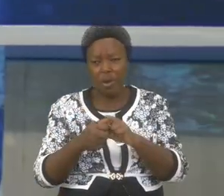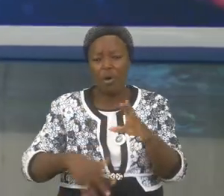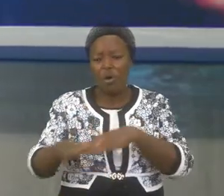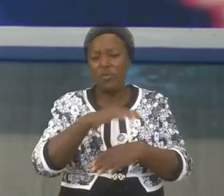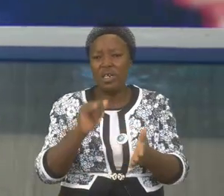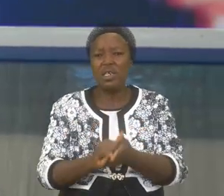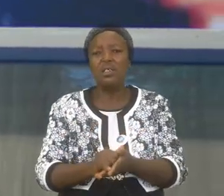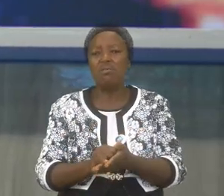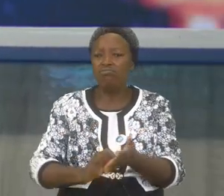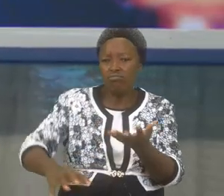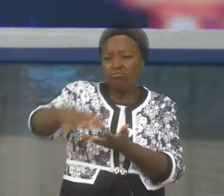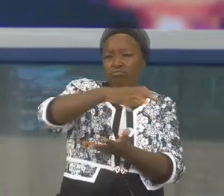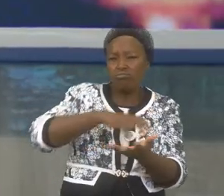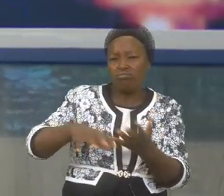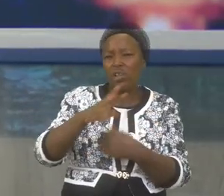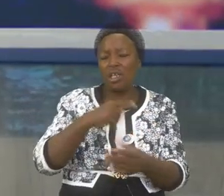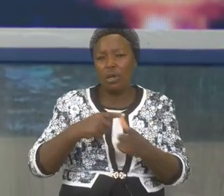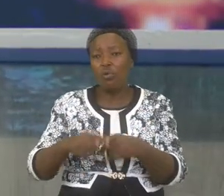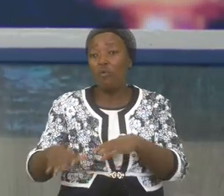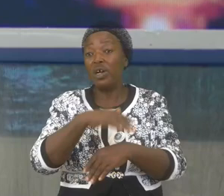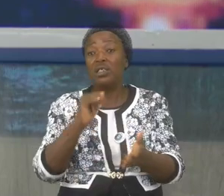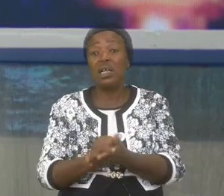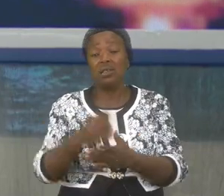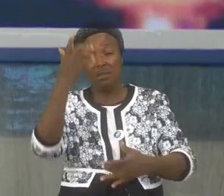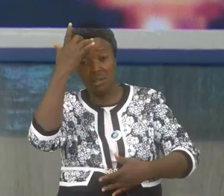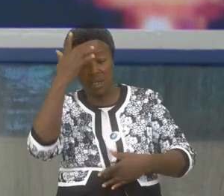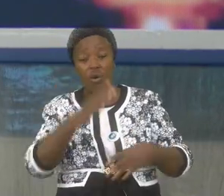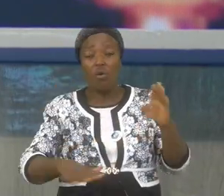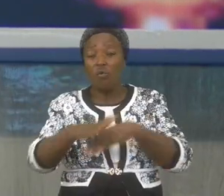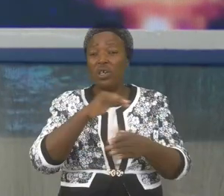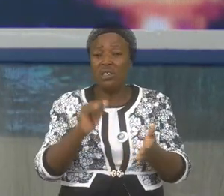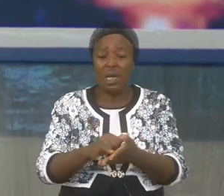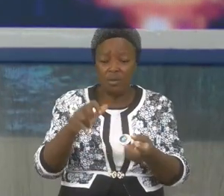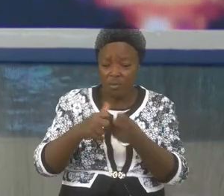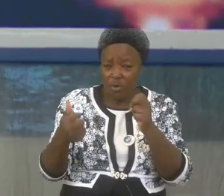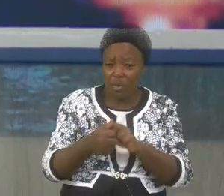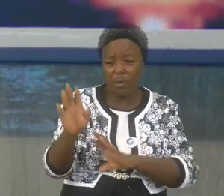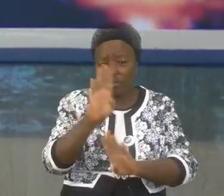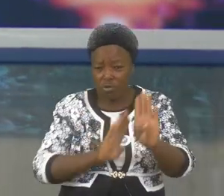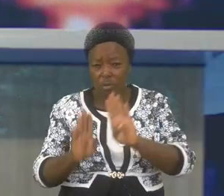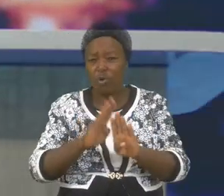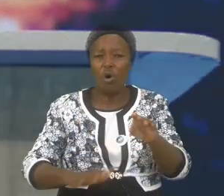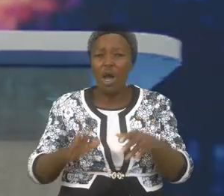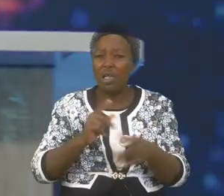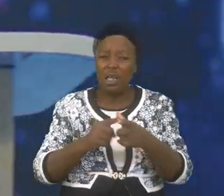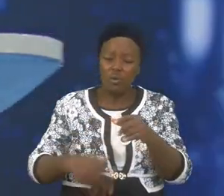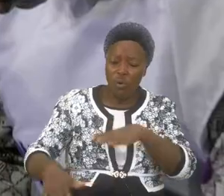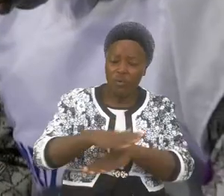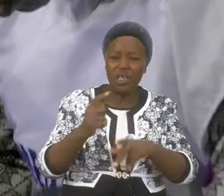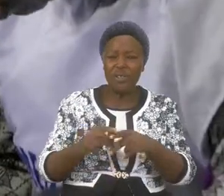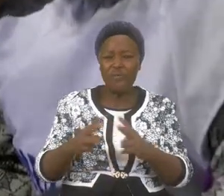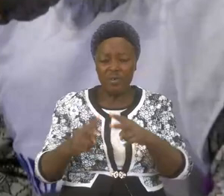that ailment, and over the very foundation of problems in your life, in